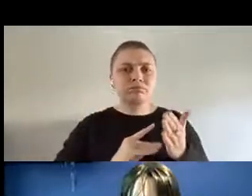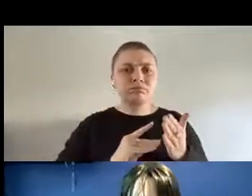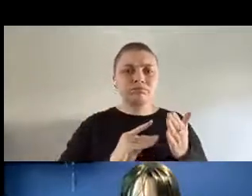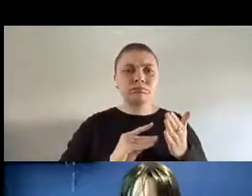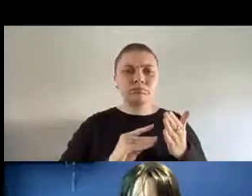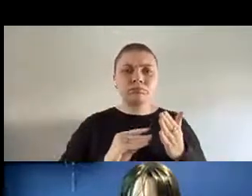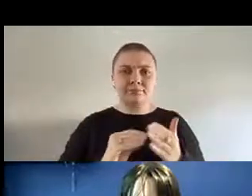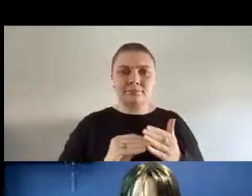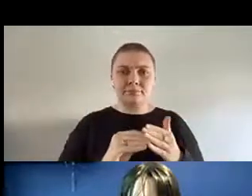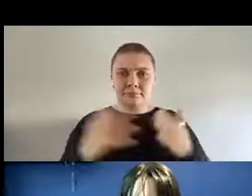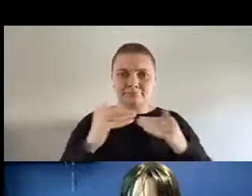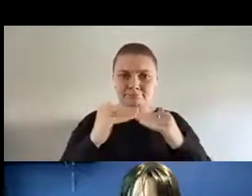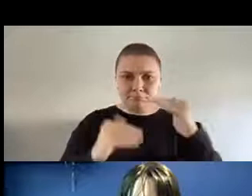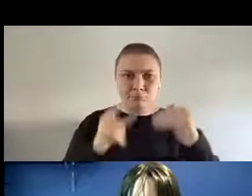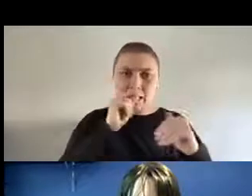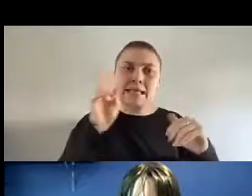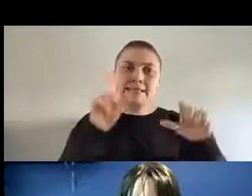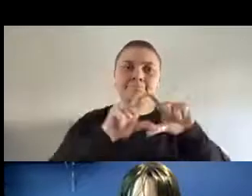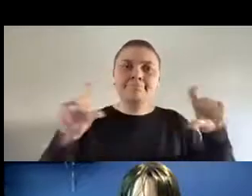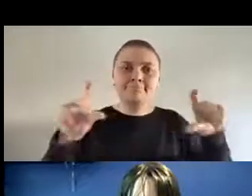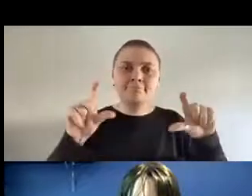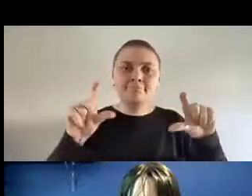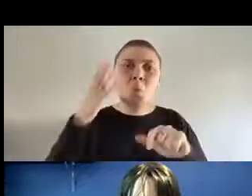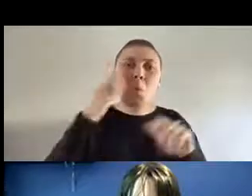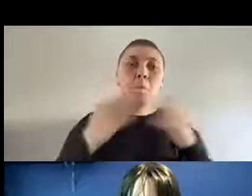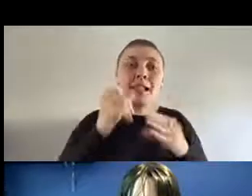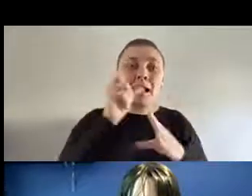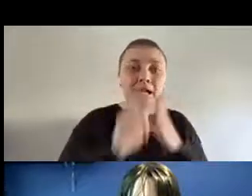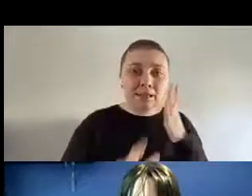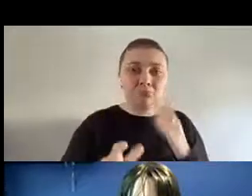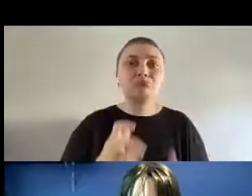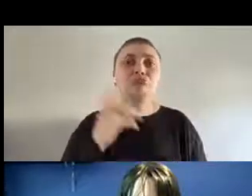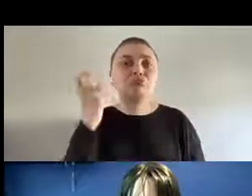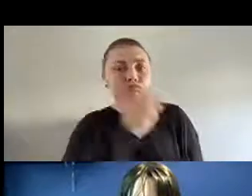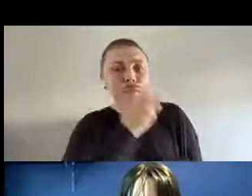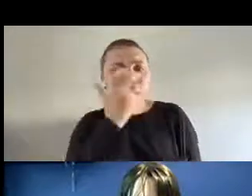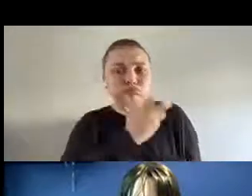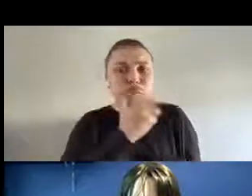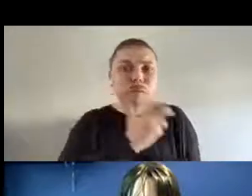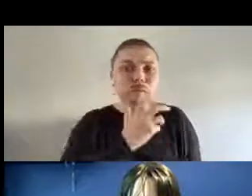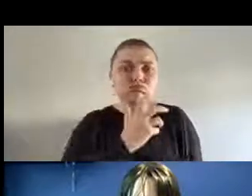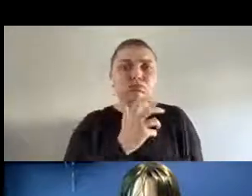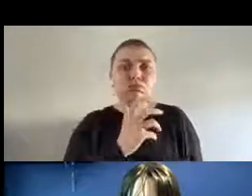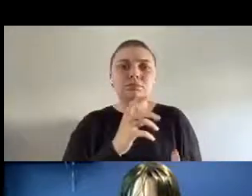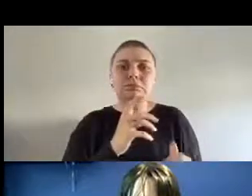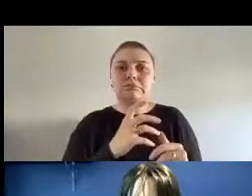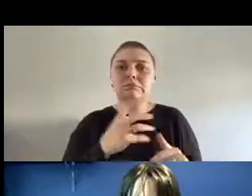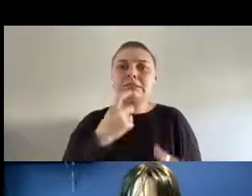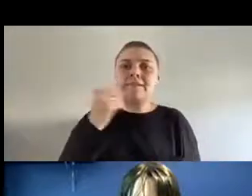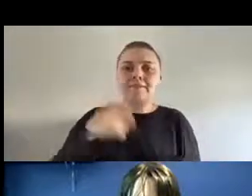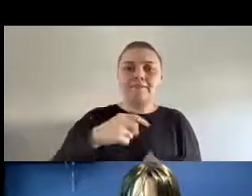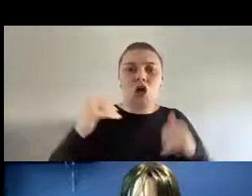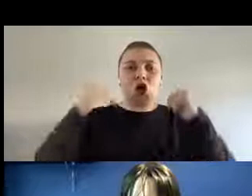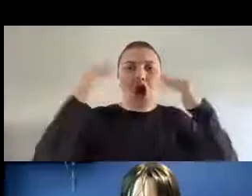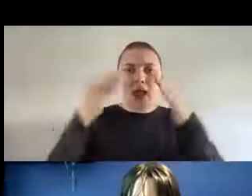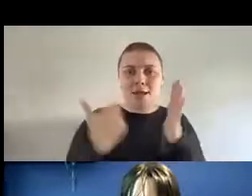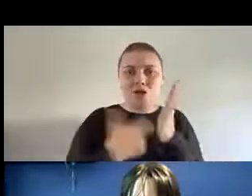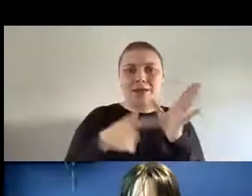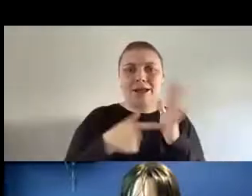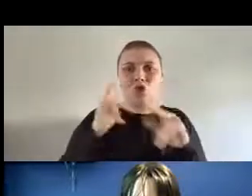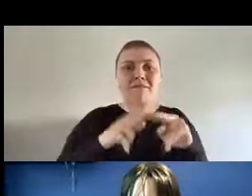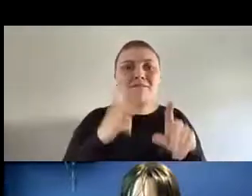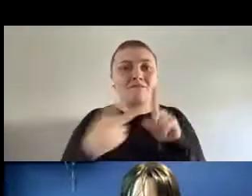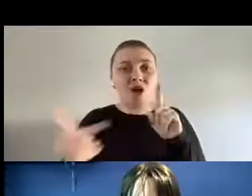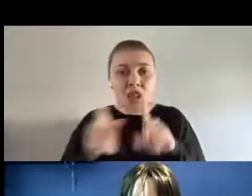infographic, where women with disabilities are experiencing significantly higher rates of violence